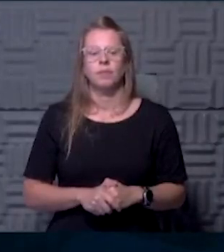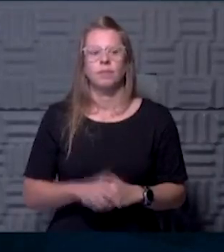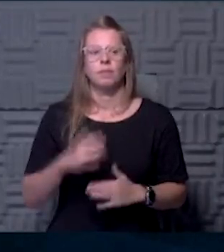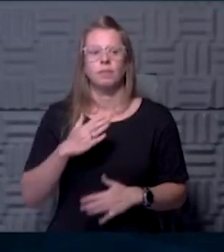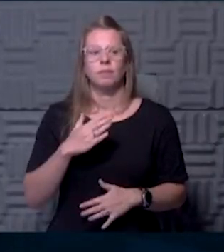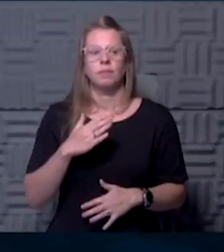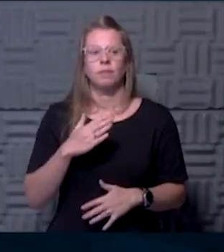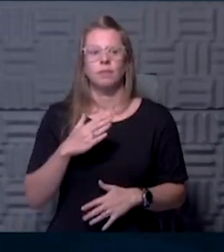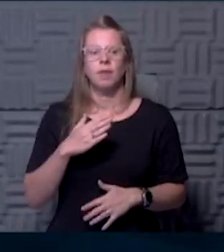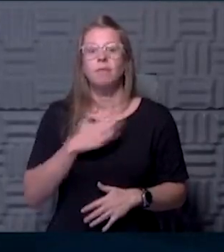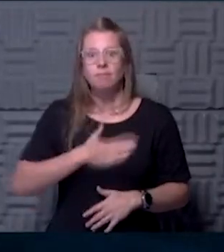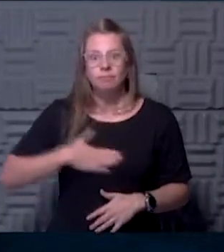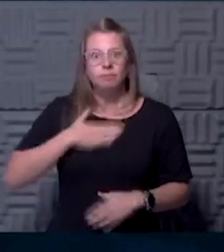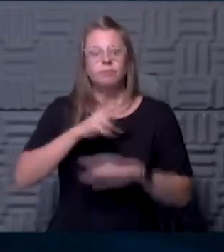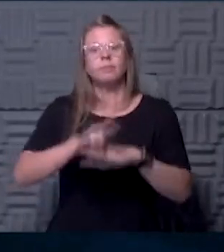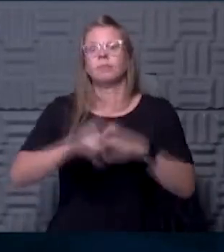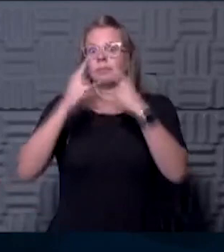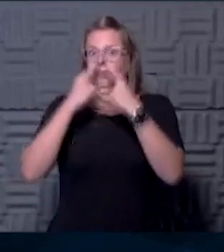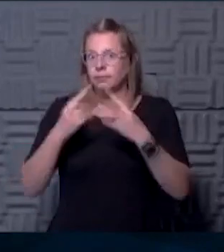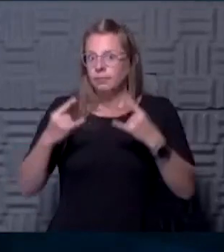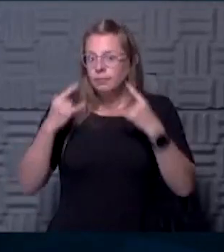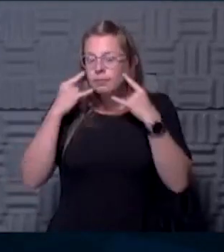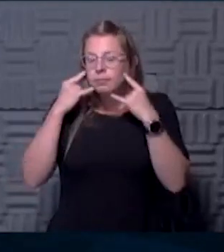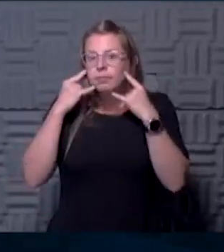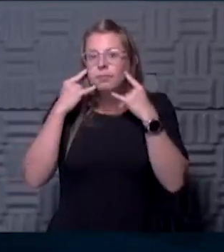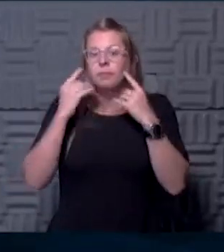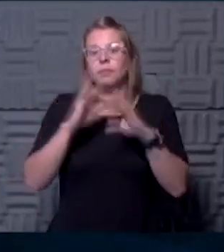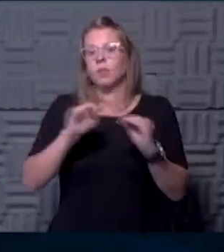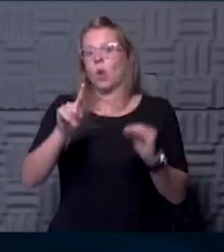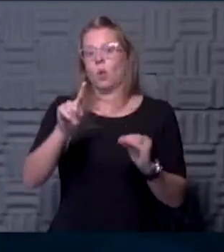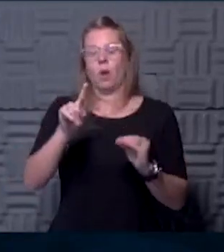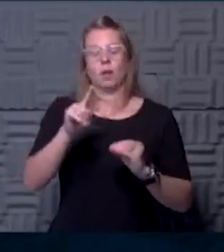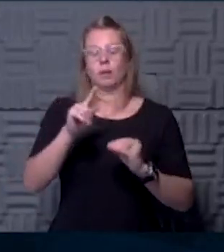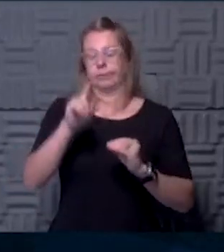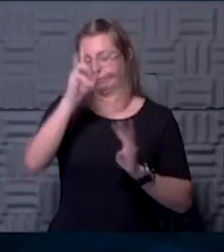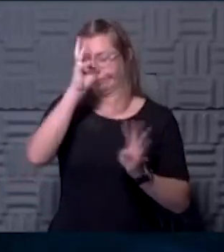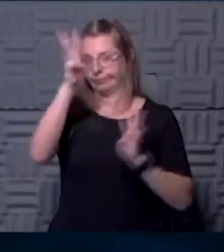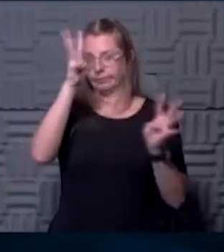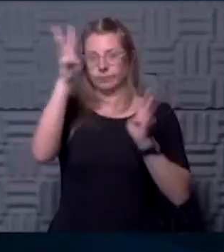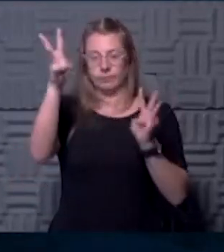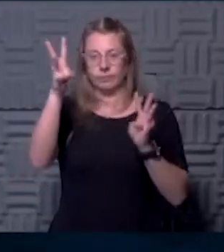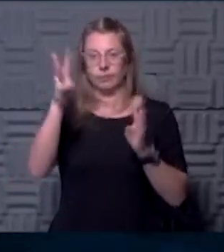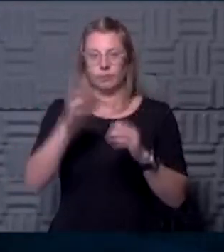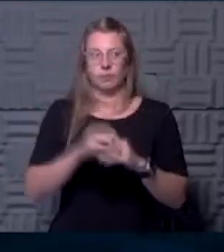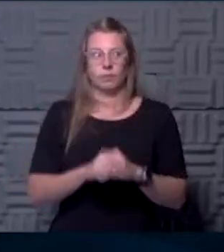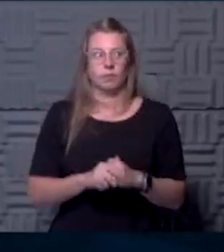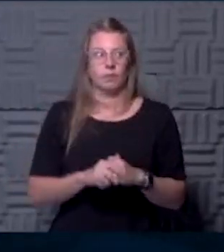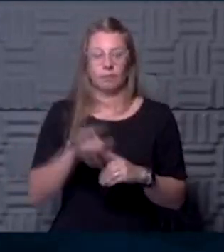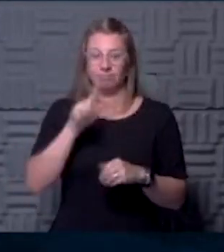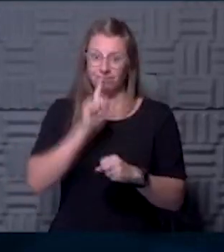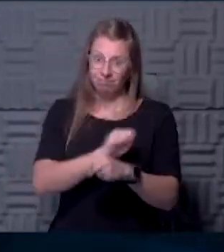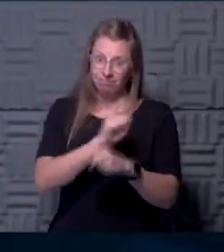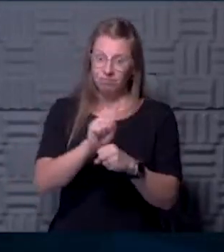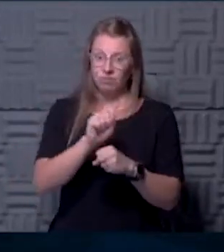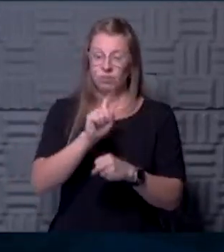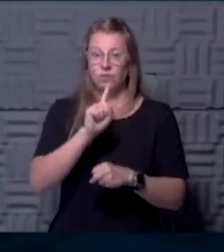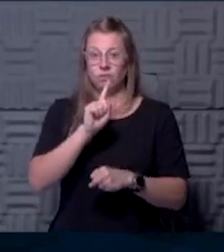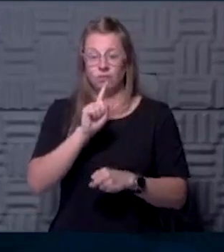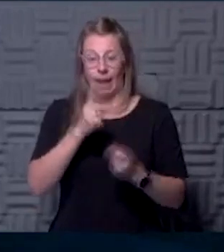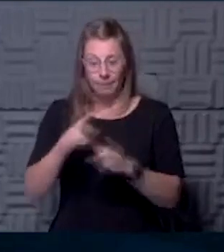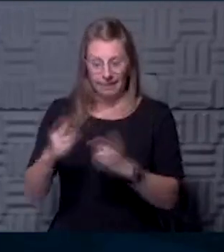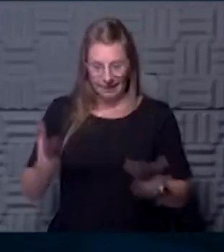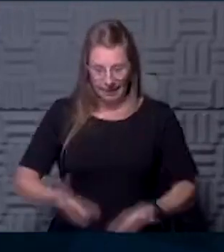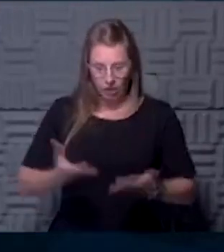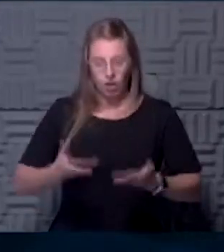Please wear a mask. This is no one is making this up. This is real. This is happening here. This